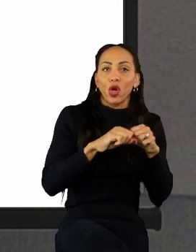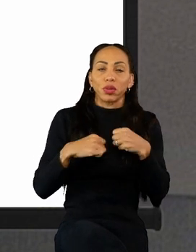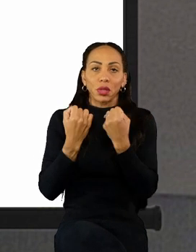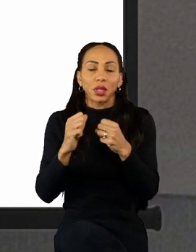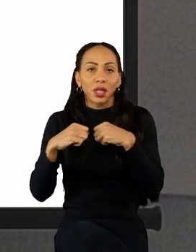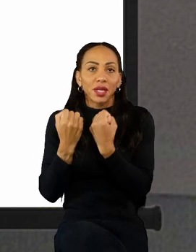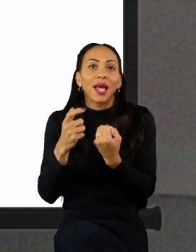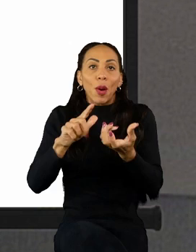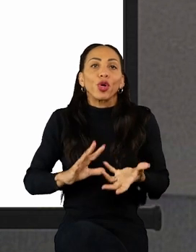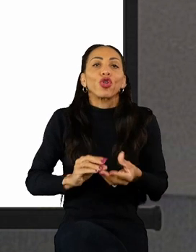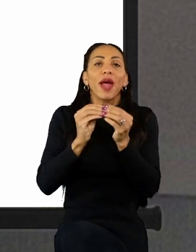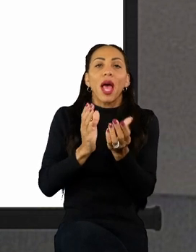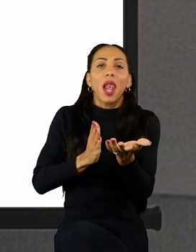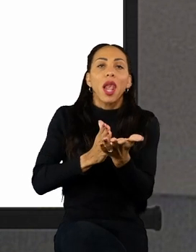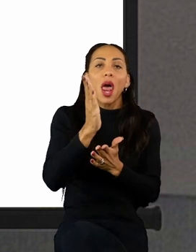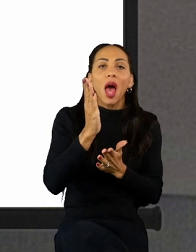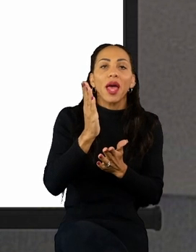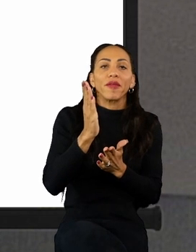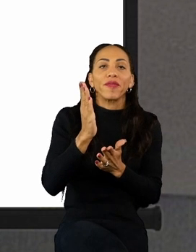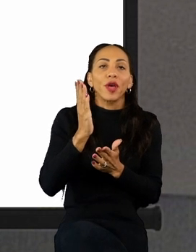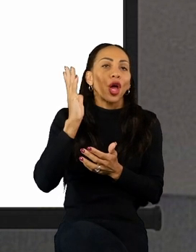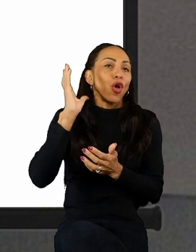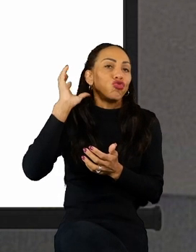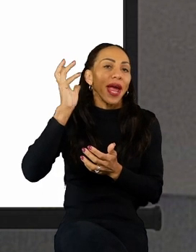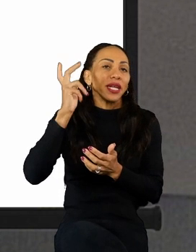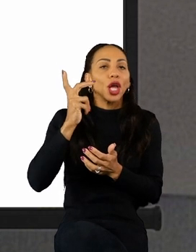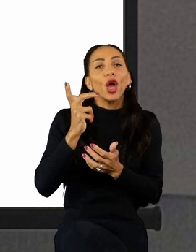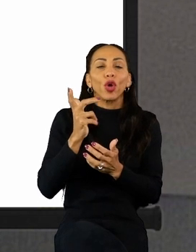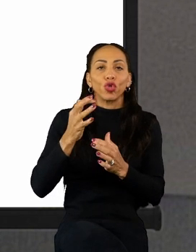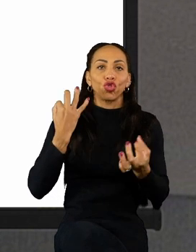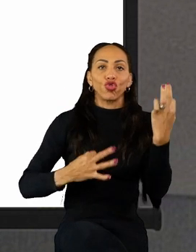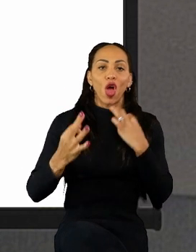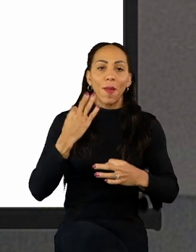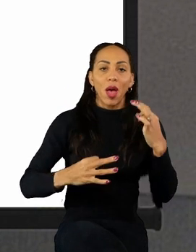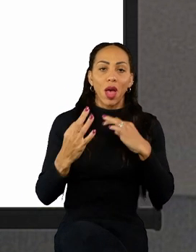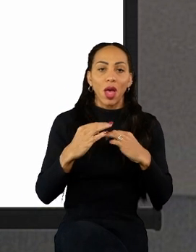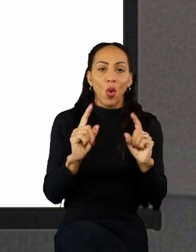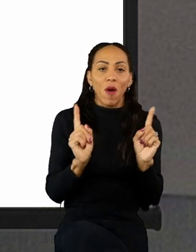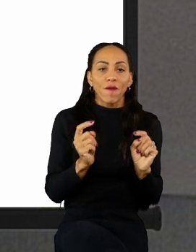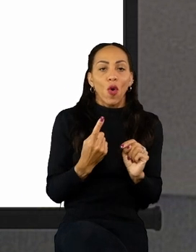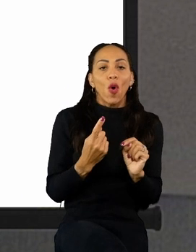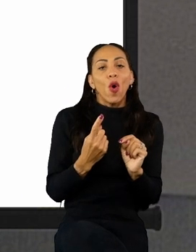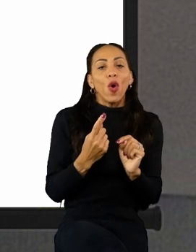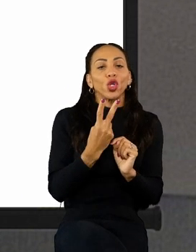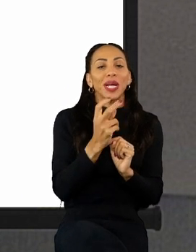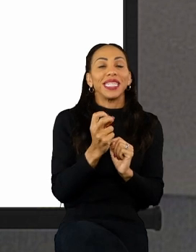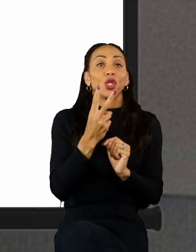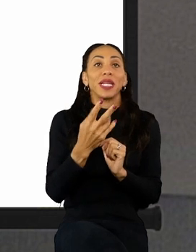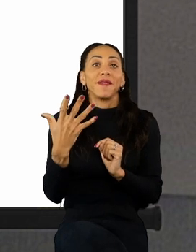the creation of a live radio drama to be performed in Nepal in 2025, which is just all really exciting